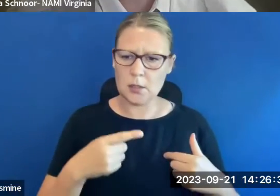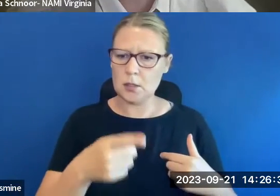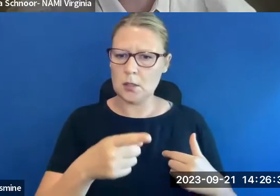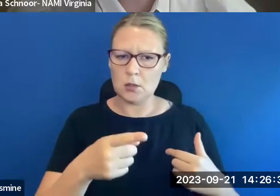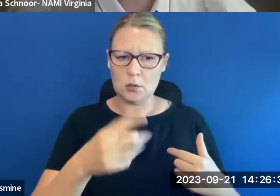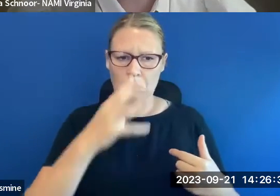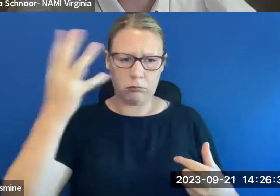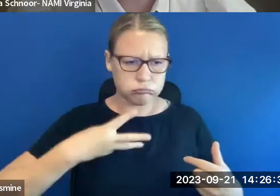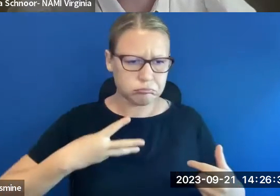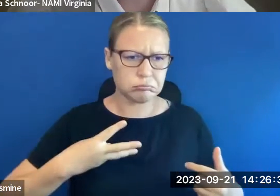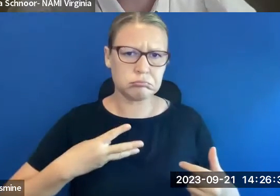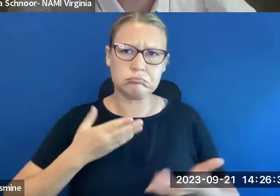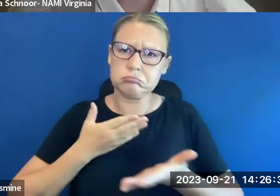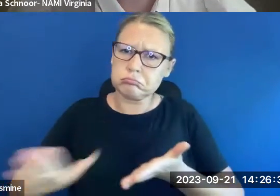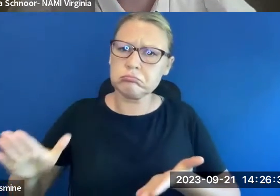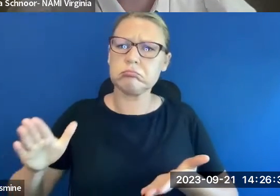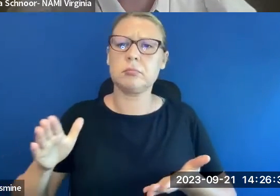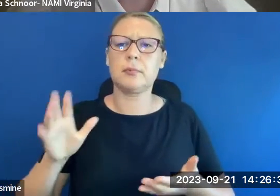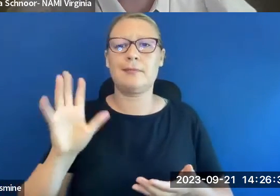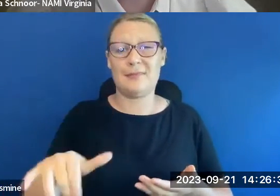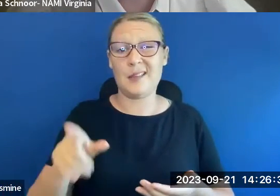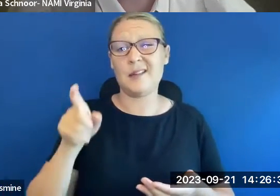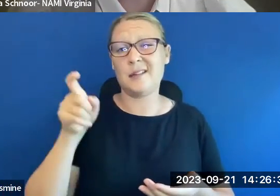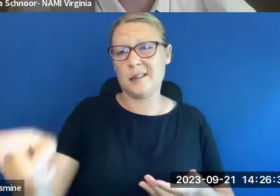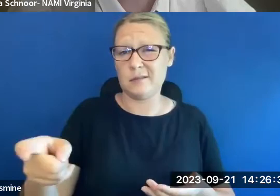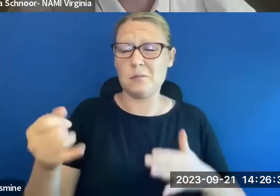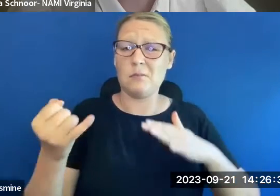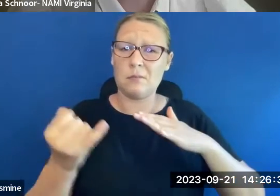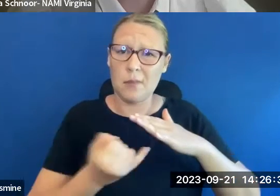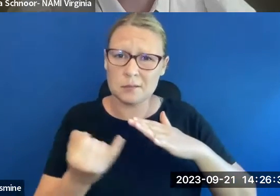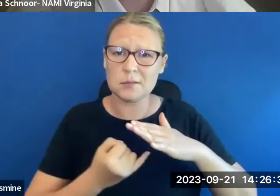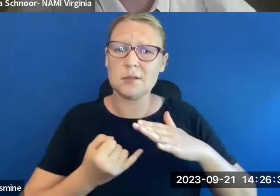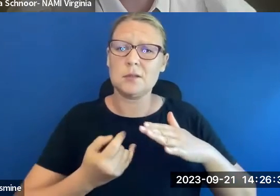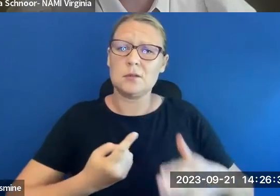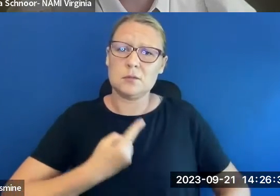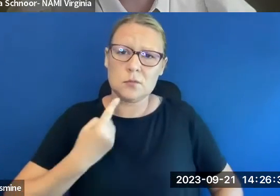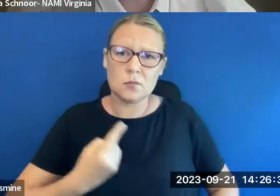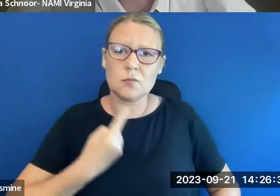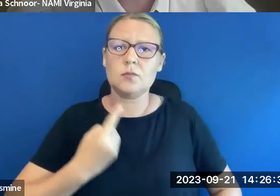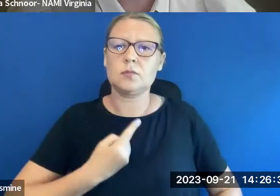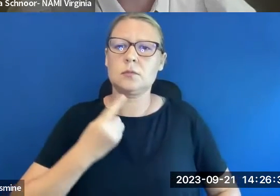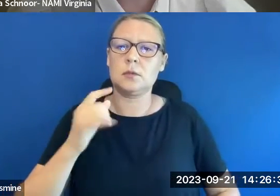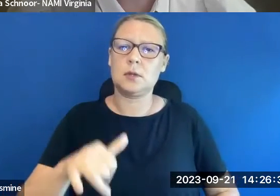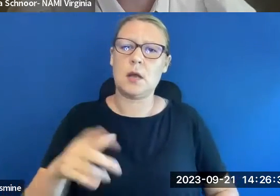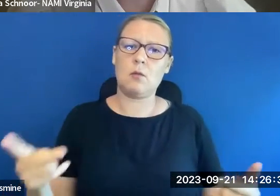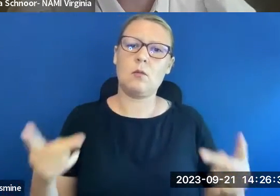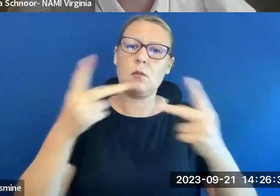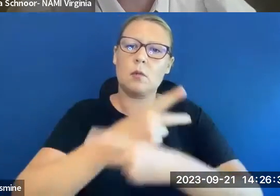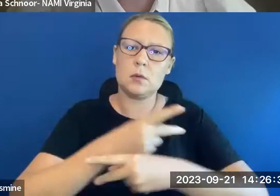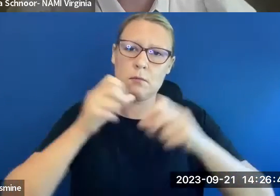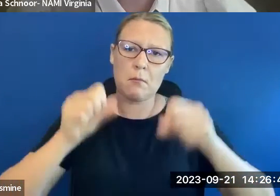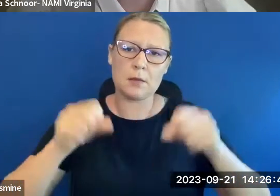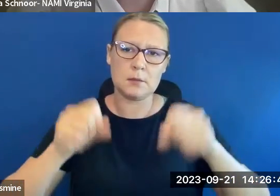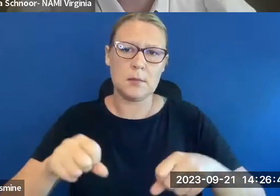feel like they're isolated and alone, and which is, again, exacerbating the possibility of them having a